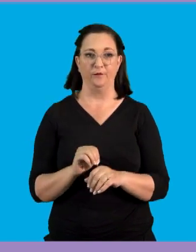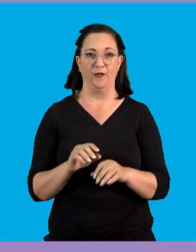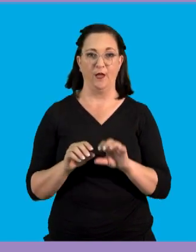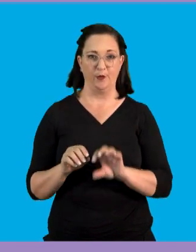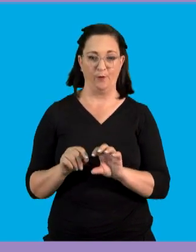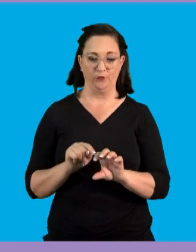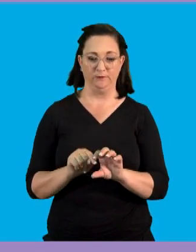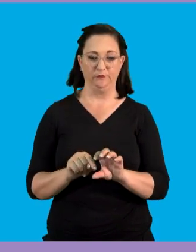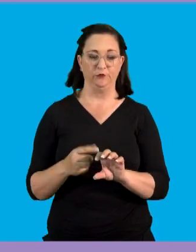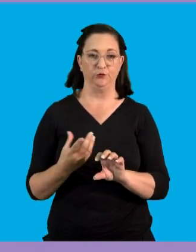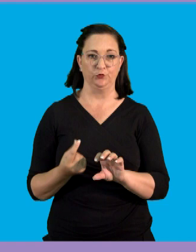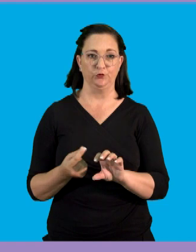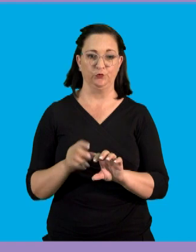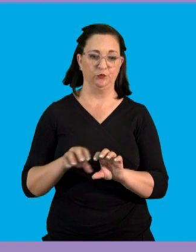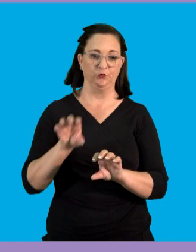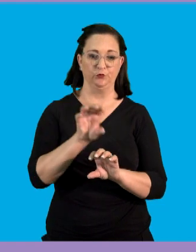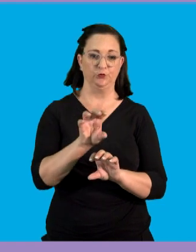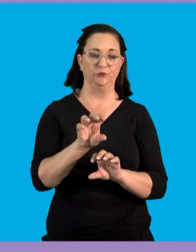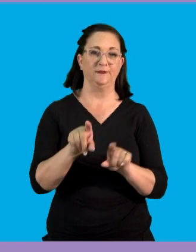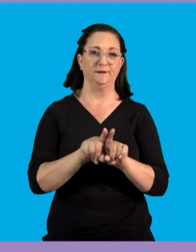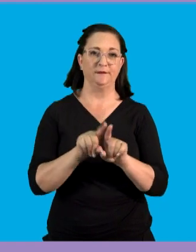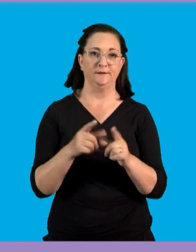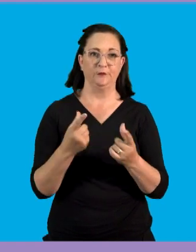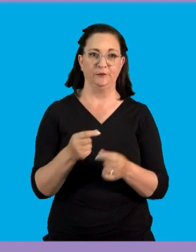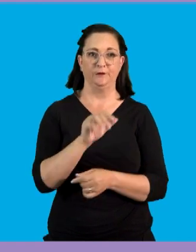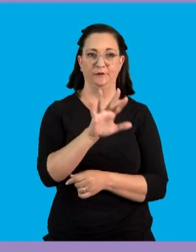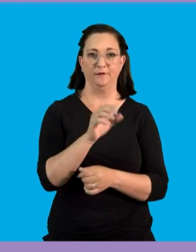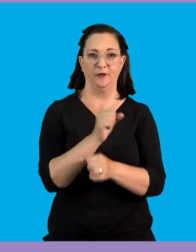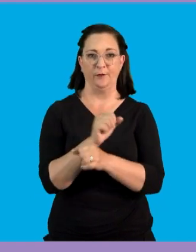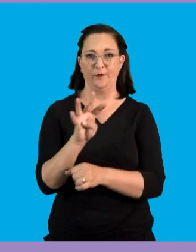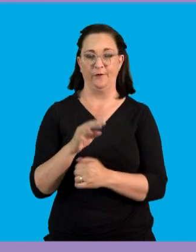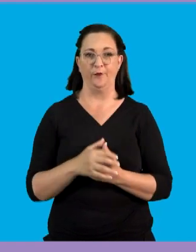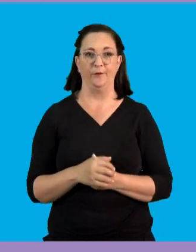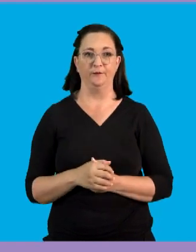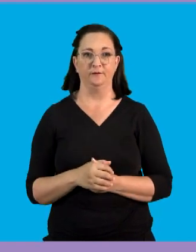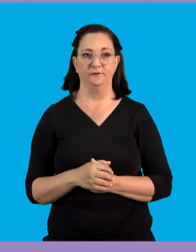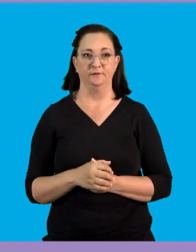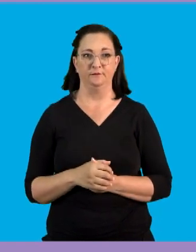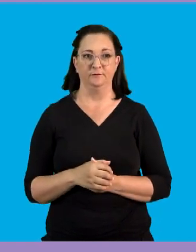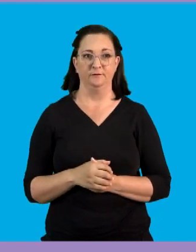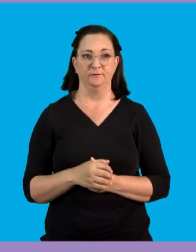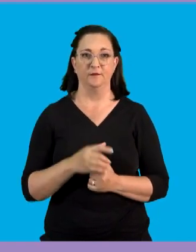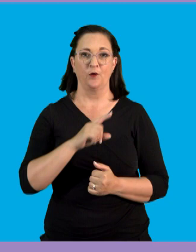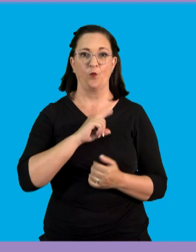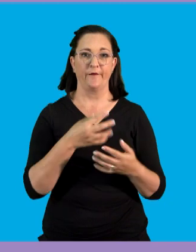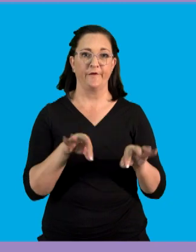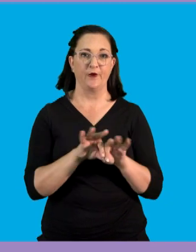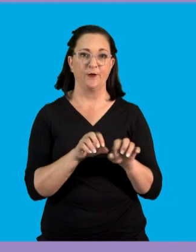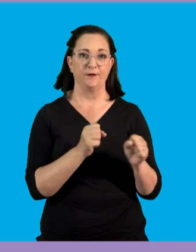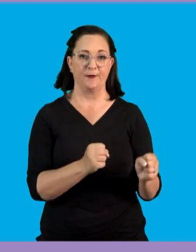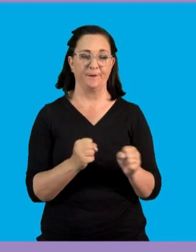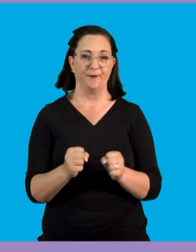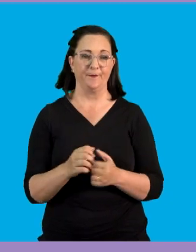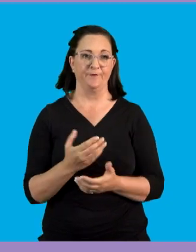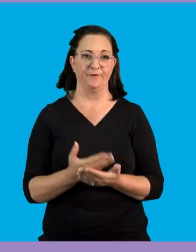denominator by 4. And if I multiply the denominator by 4, I need to multiply the numerator by 4 so that we keep